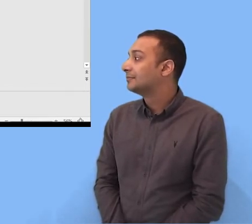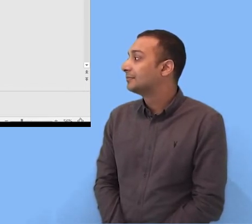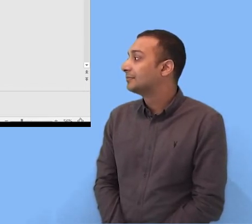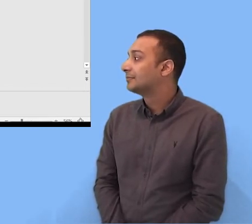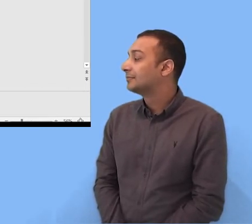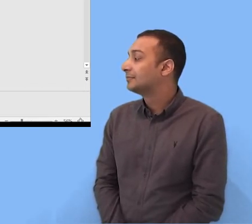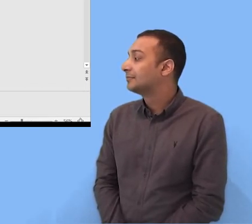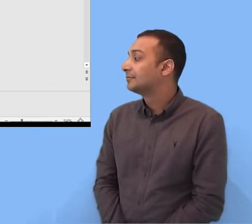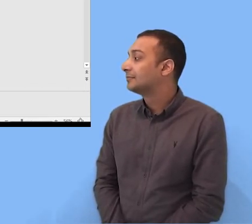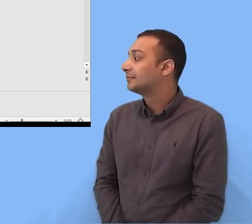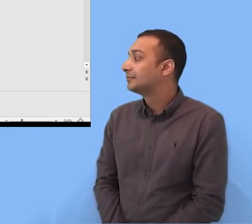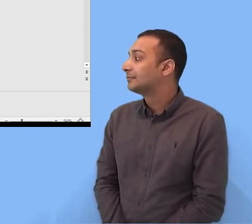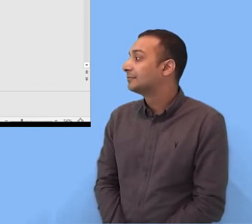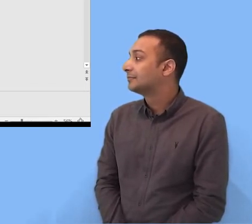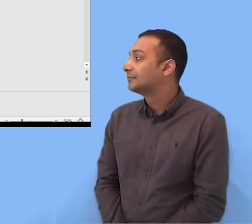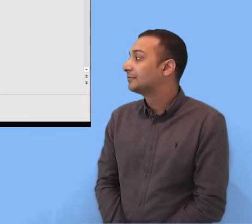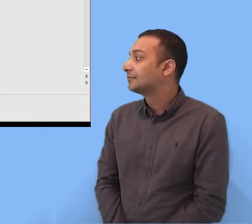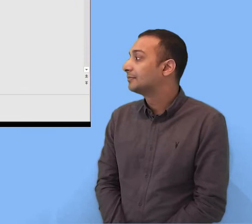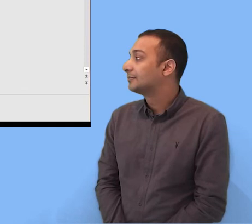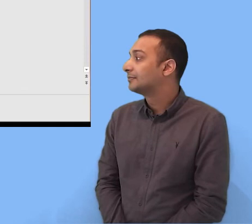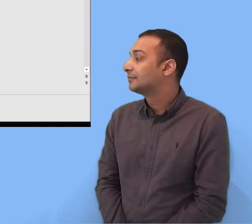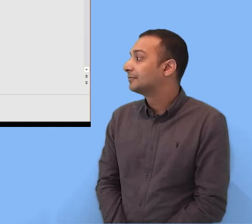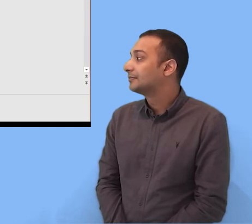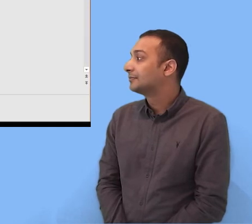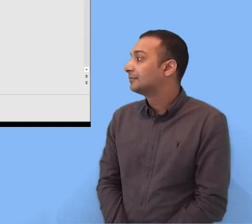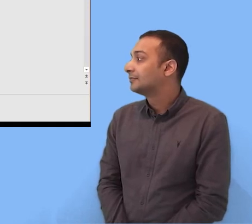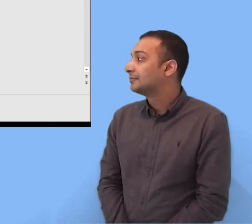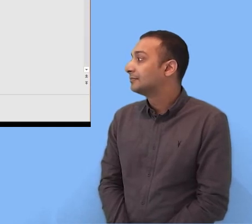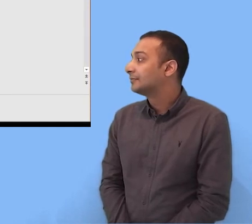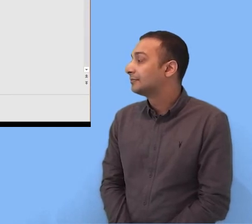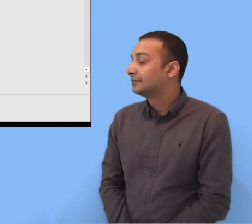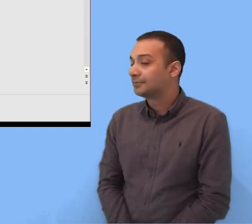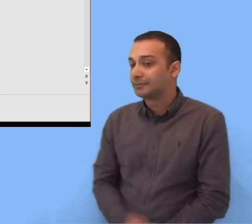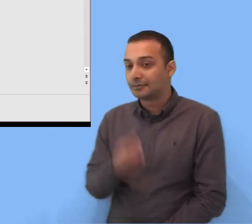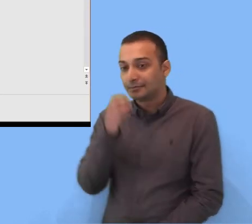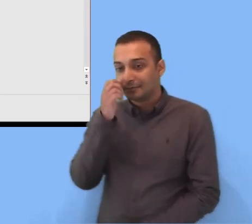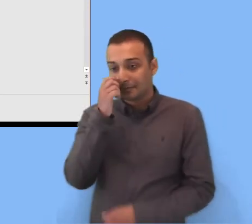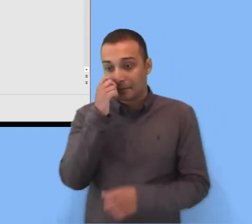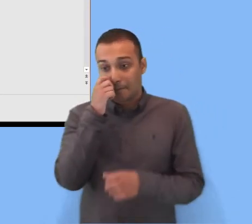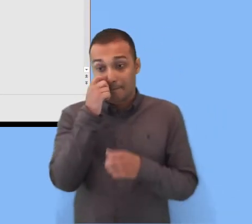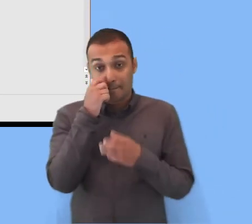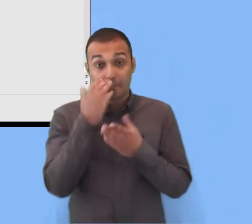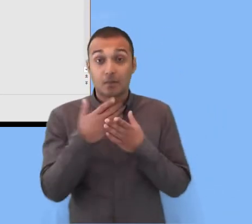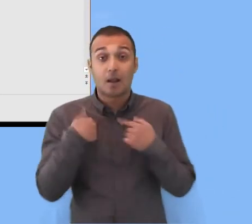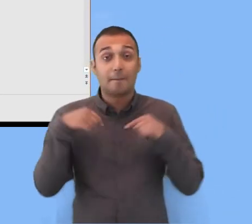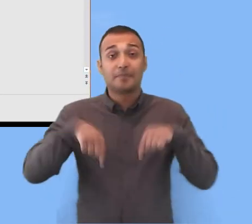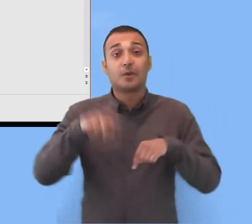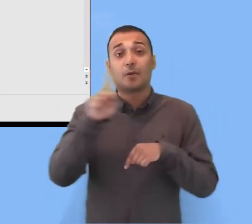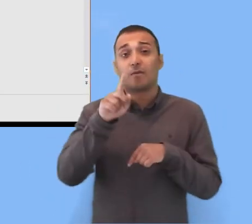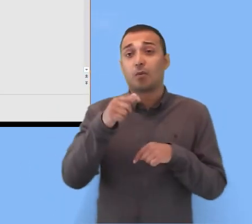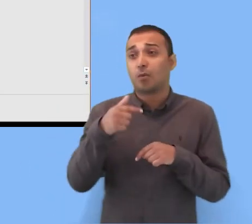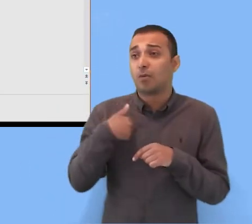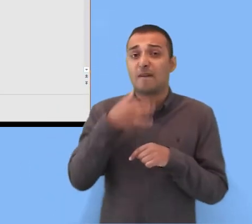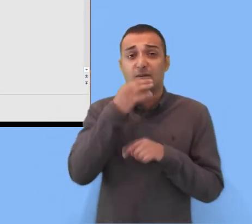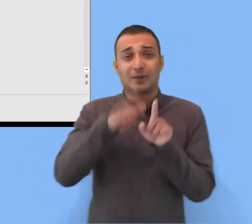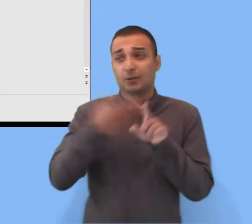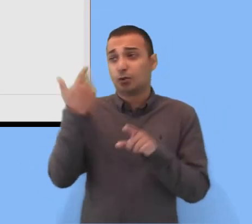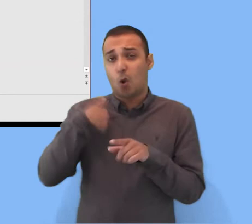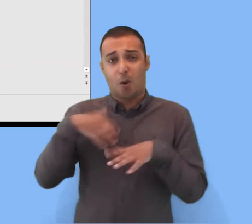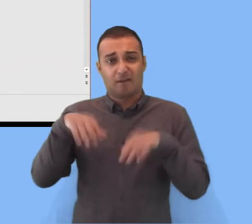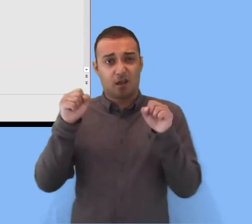Yes, so I'm here really just extending the research that I started a few years ago,